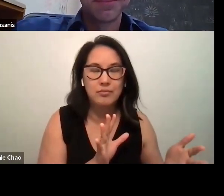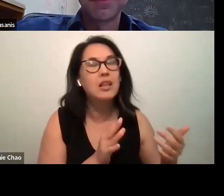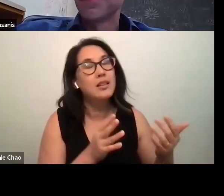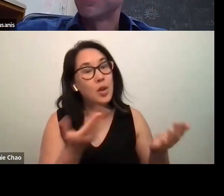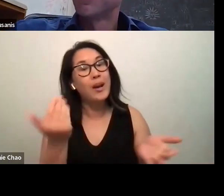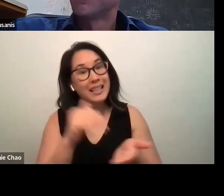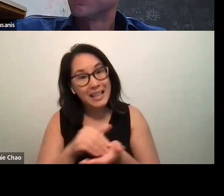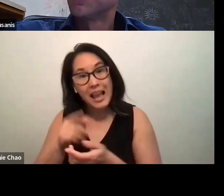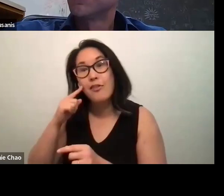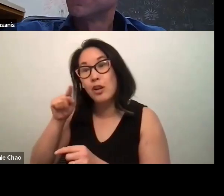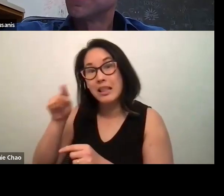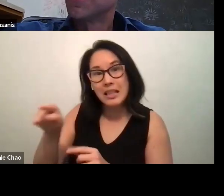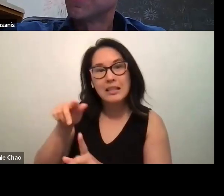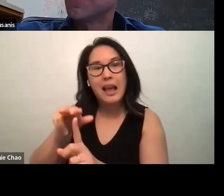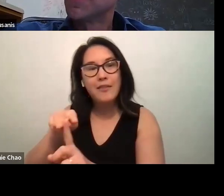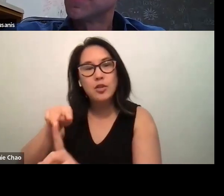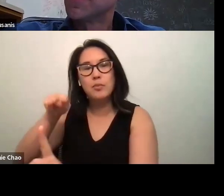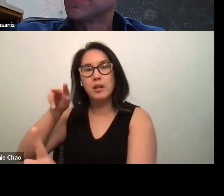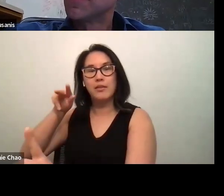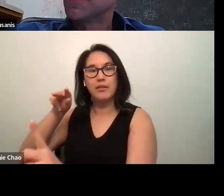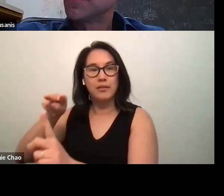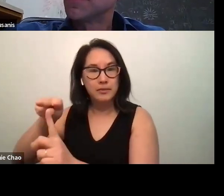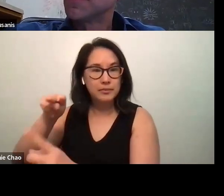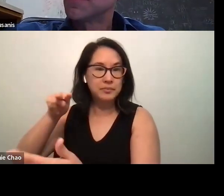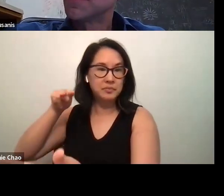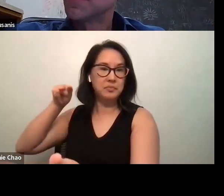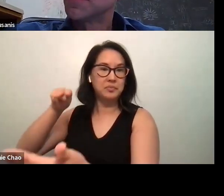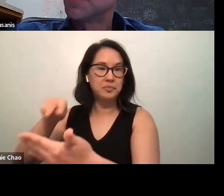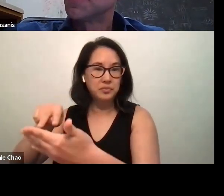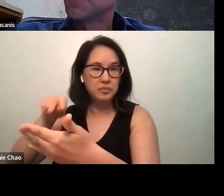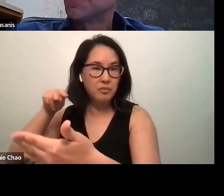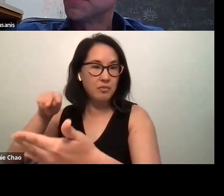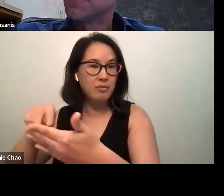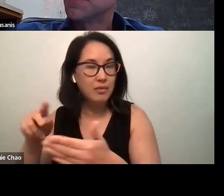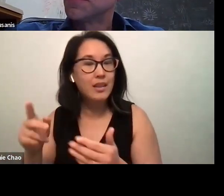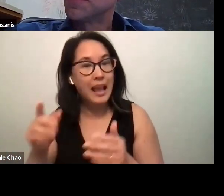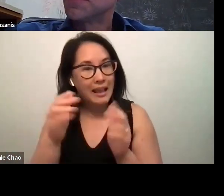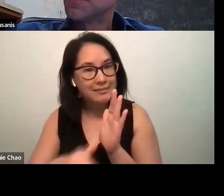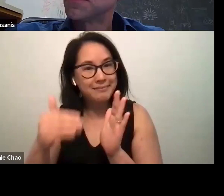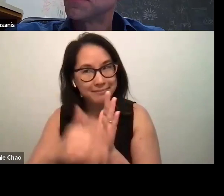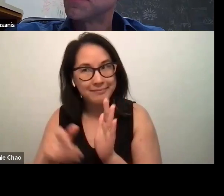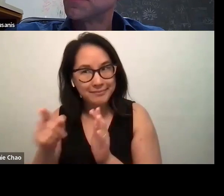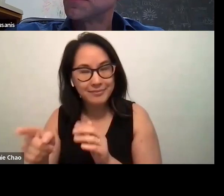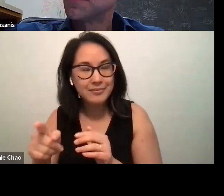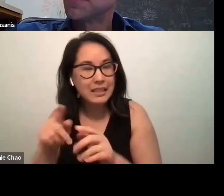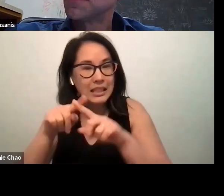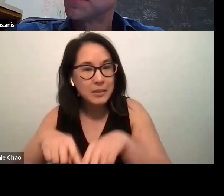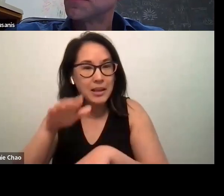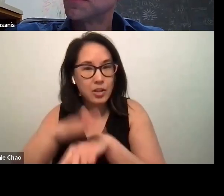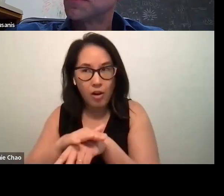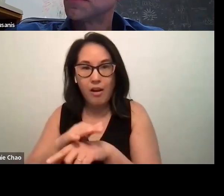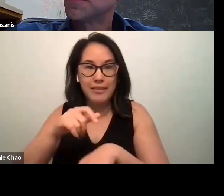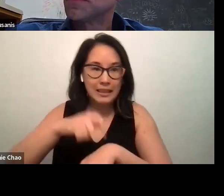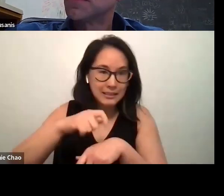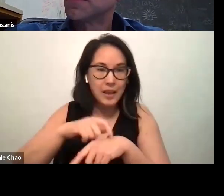on the level and kind of information that you want at any given time when you're consuming this kind of